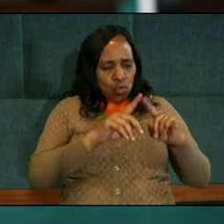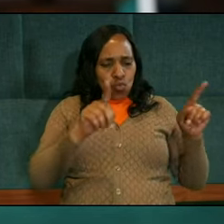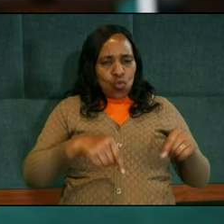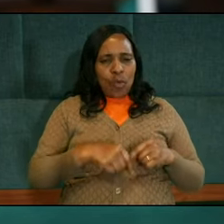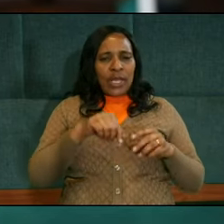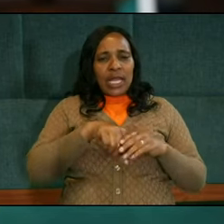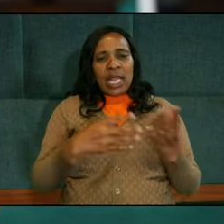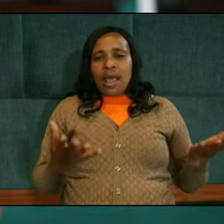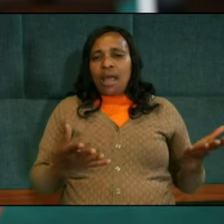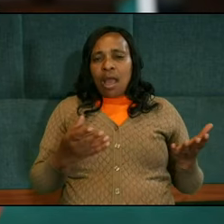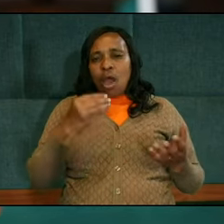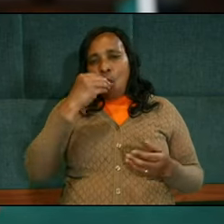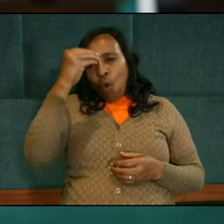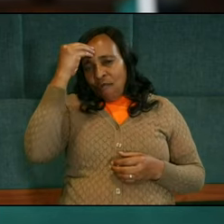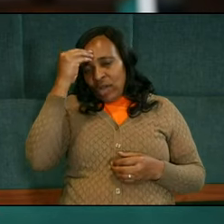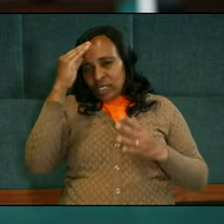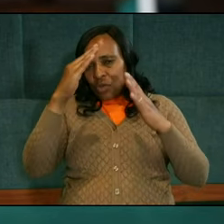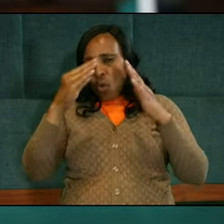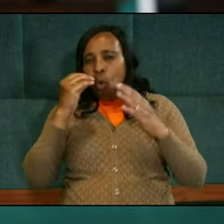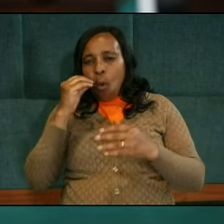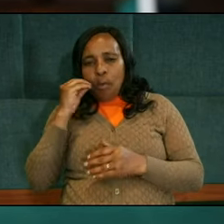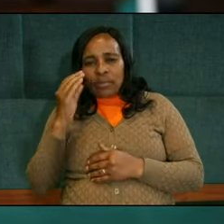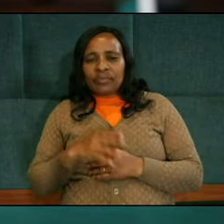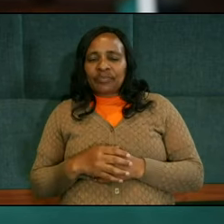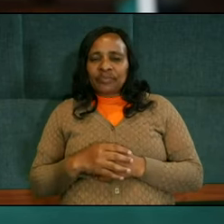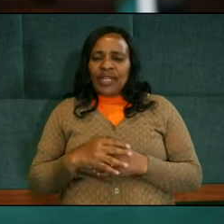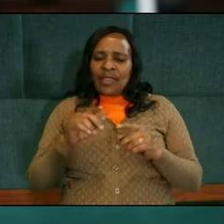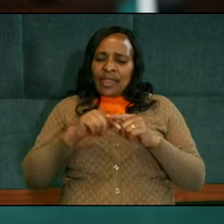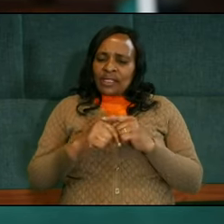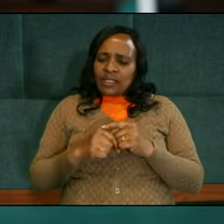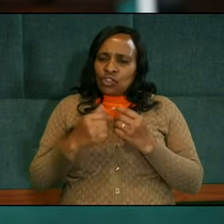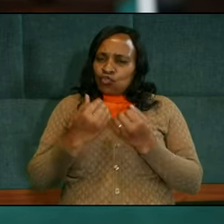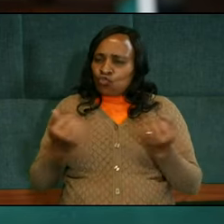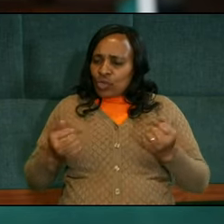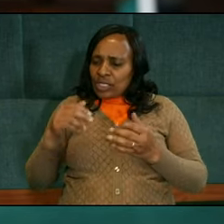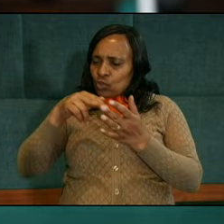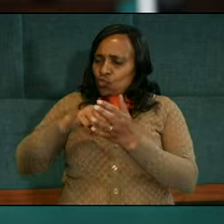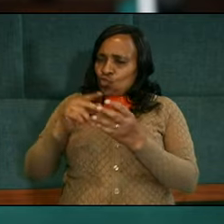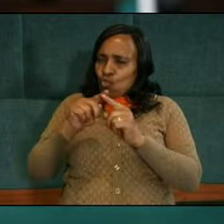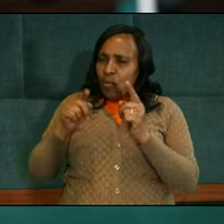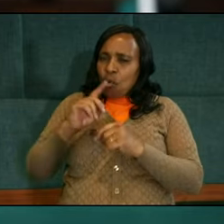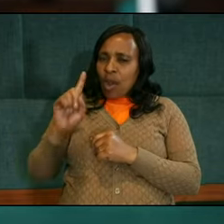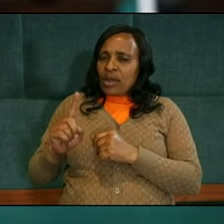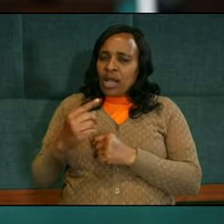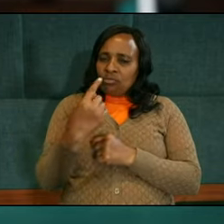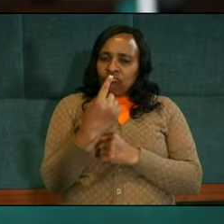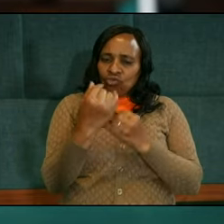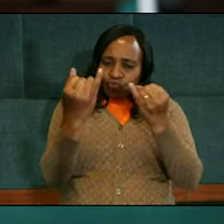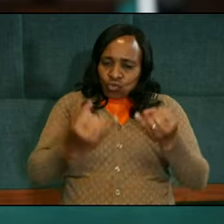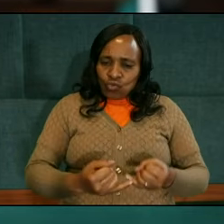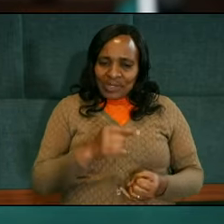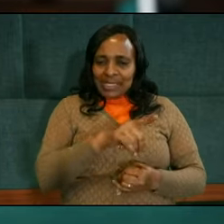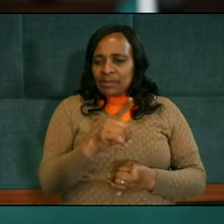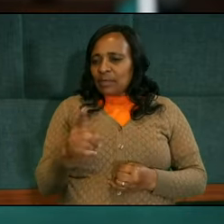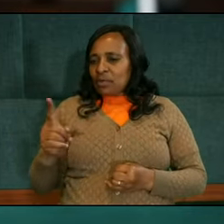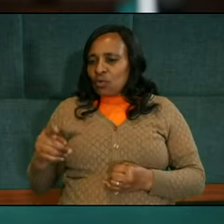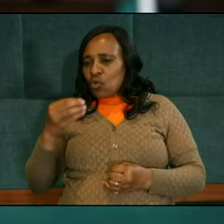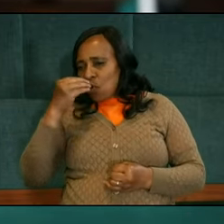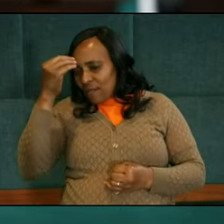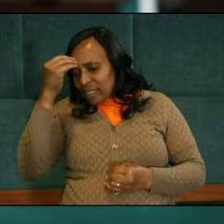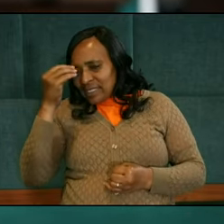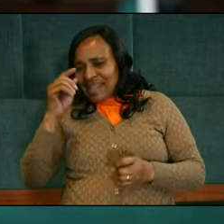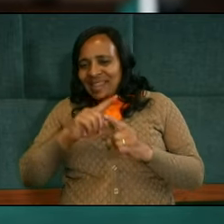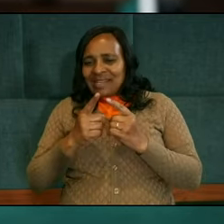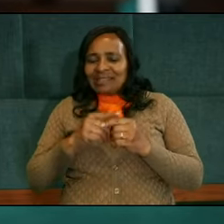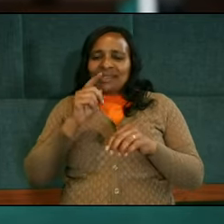orphanage. The adventurers stood on one side of the room and introduced themselves to the orphans. When Katia's